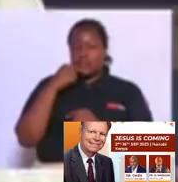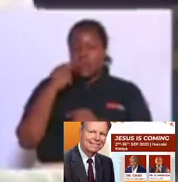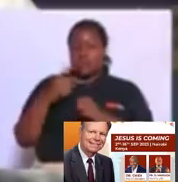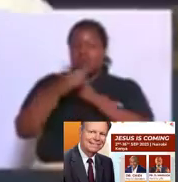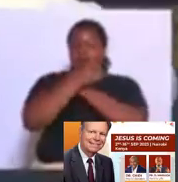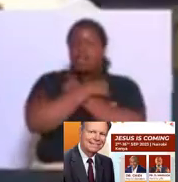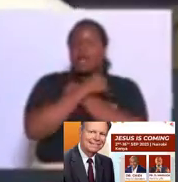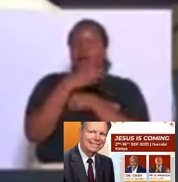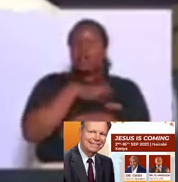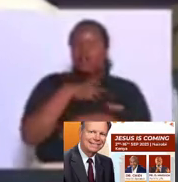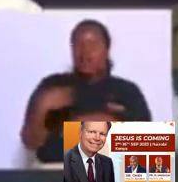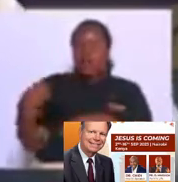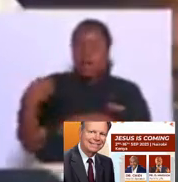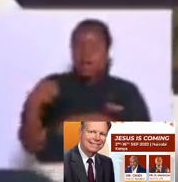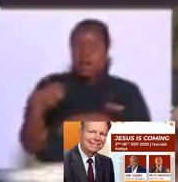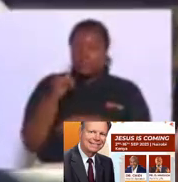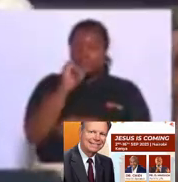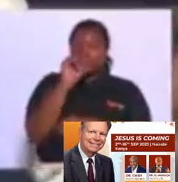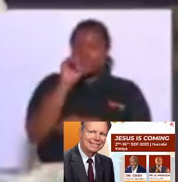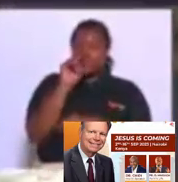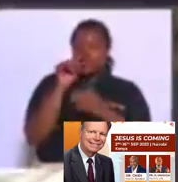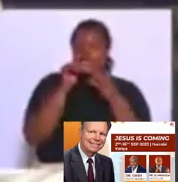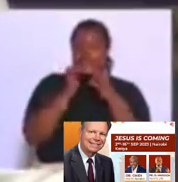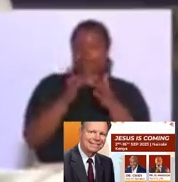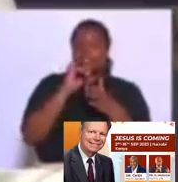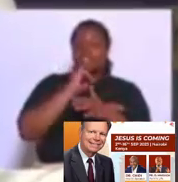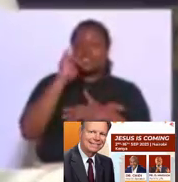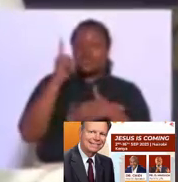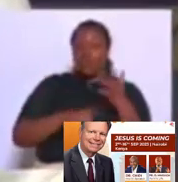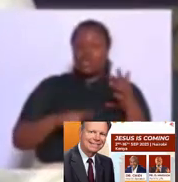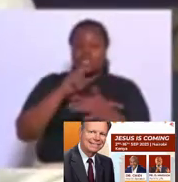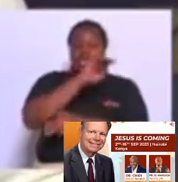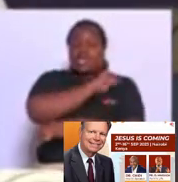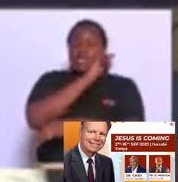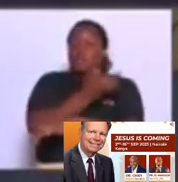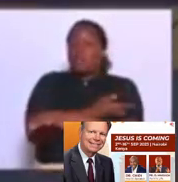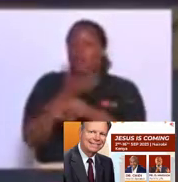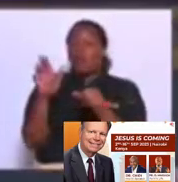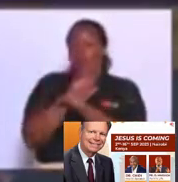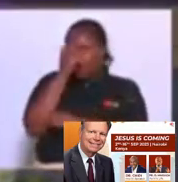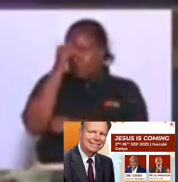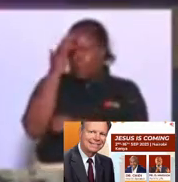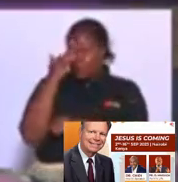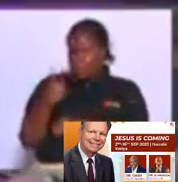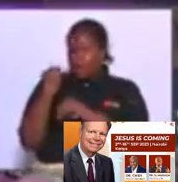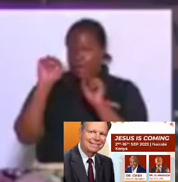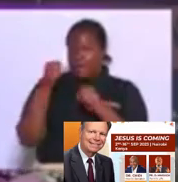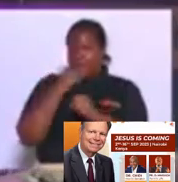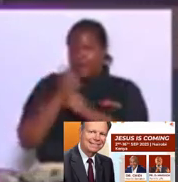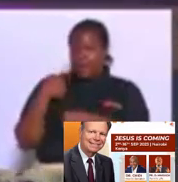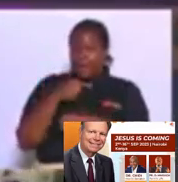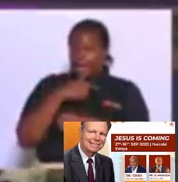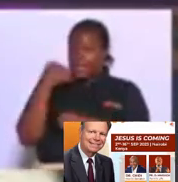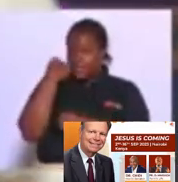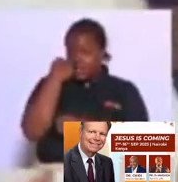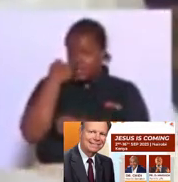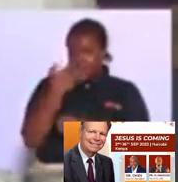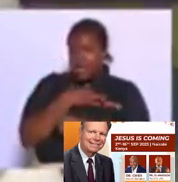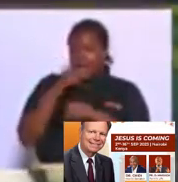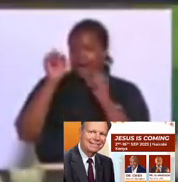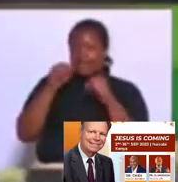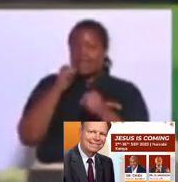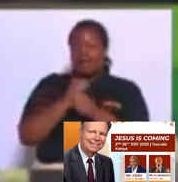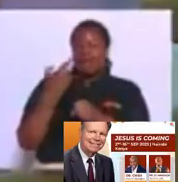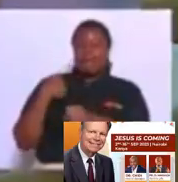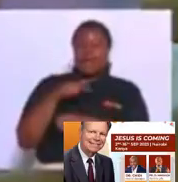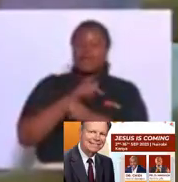love and intimacy are so powerful because it can either make us sick or it can make us